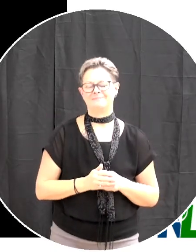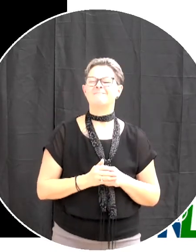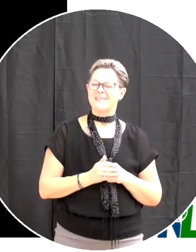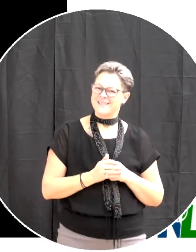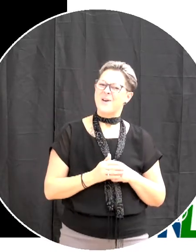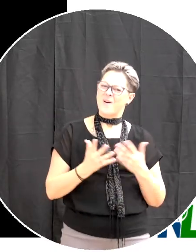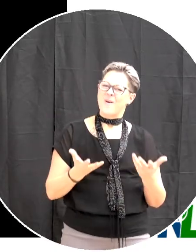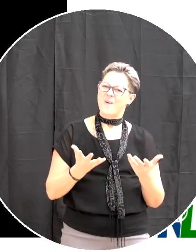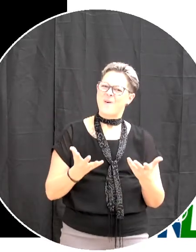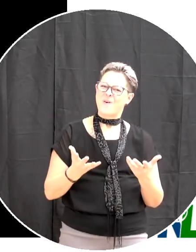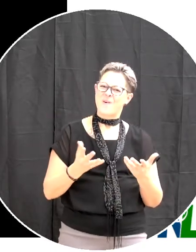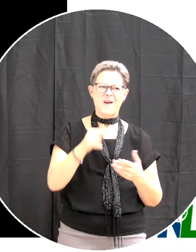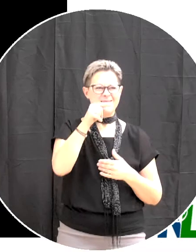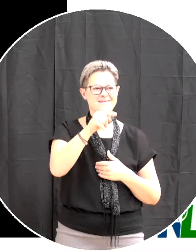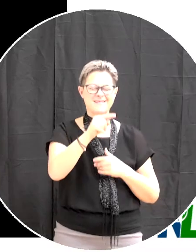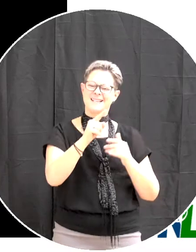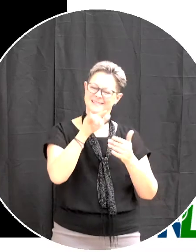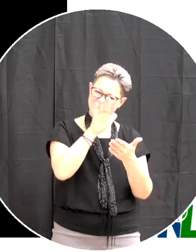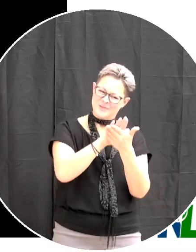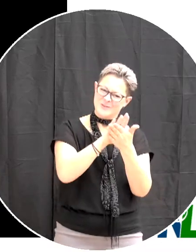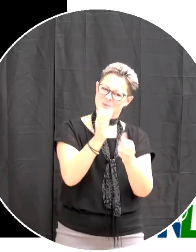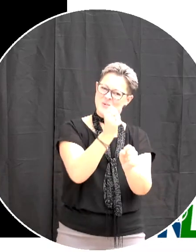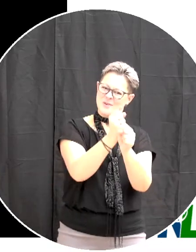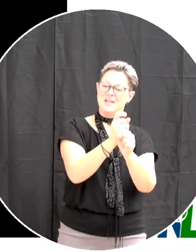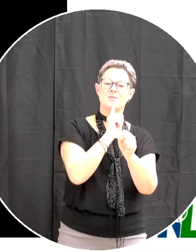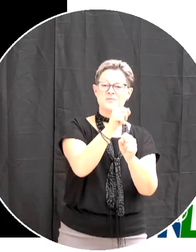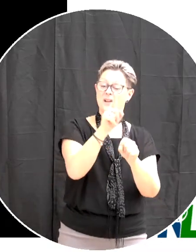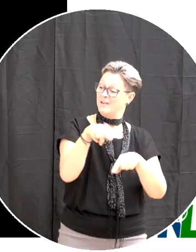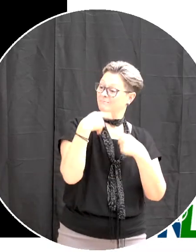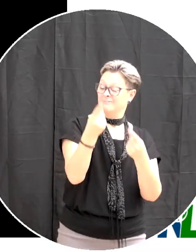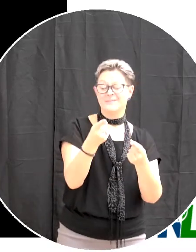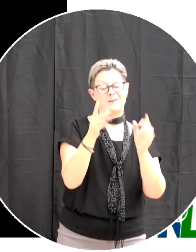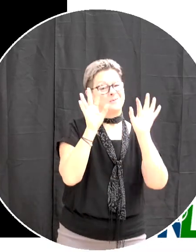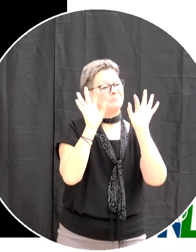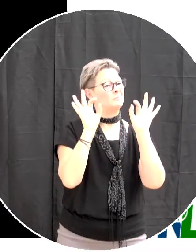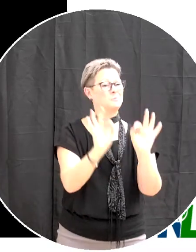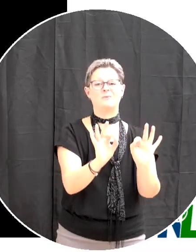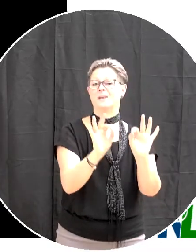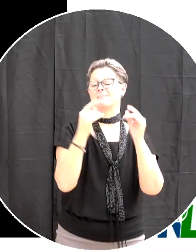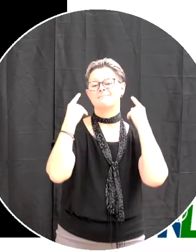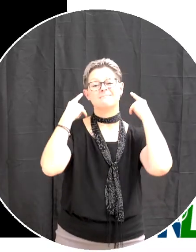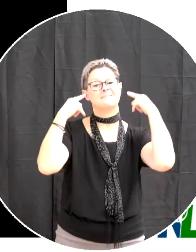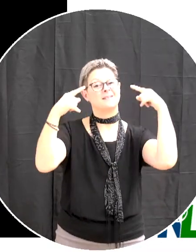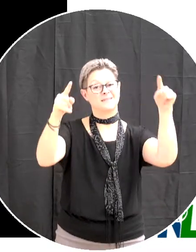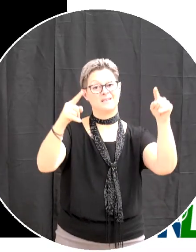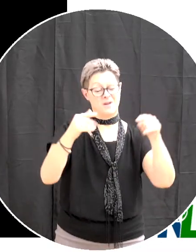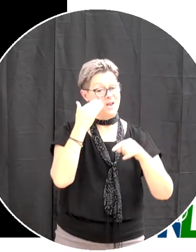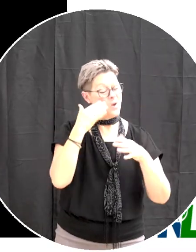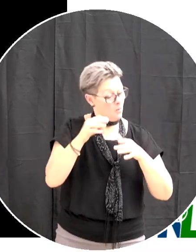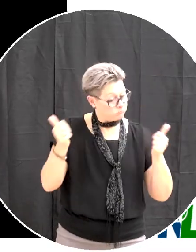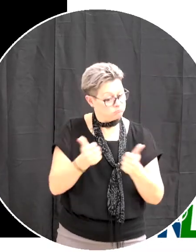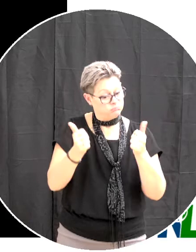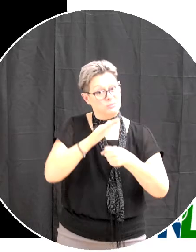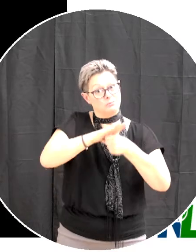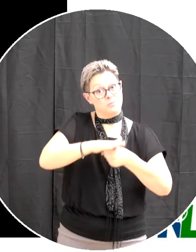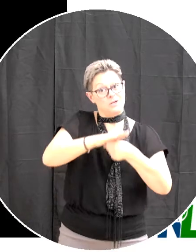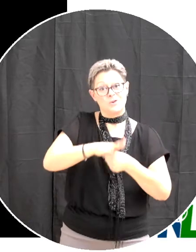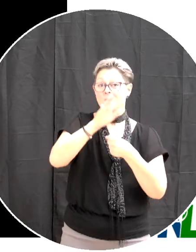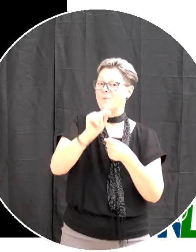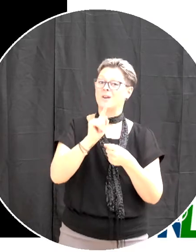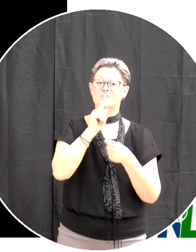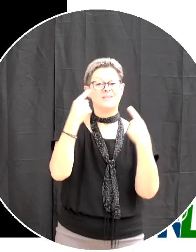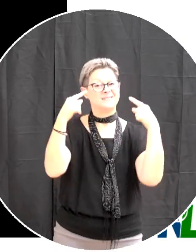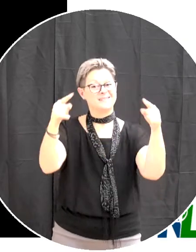has gone. It's gone very, very well despite all the pressures that we're all facing. So thank you very much.